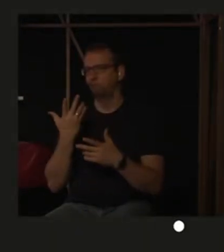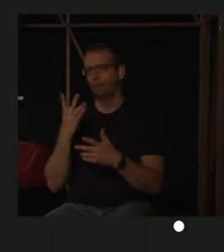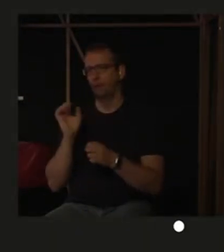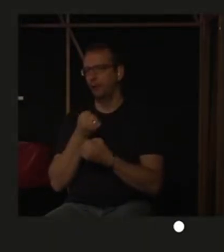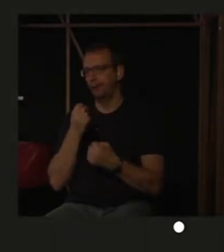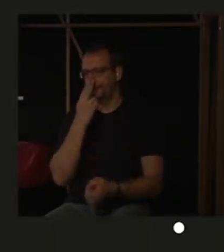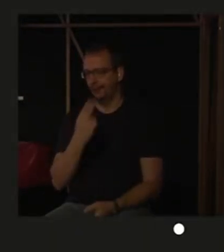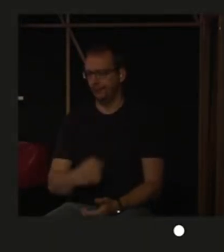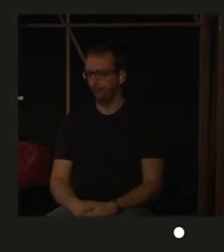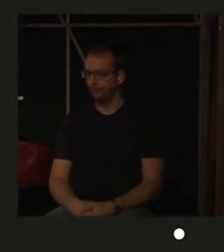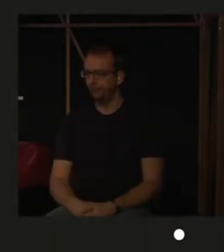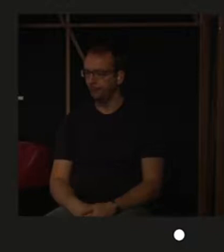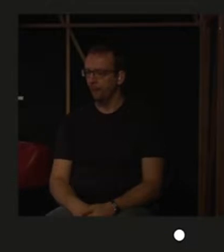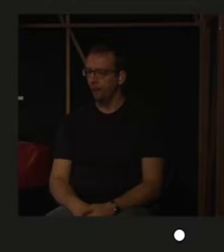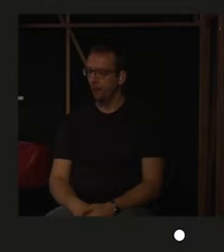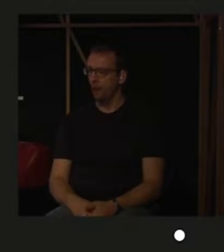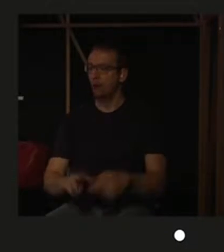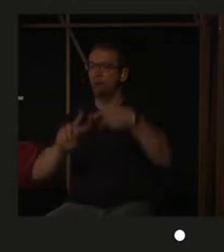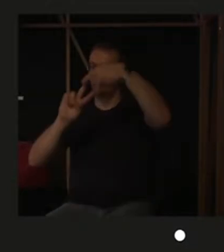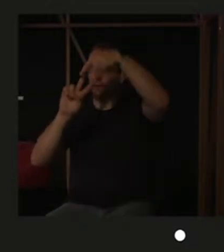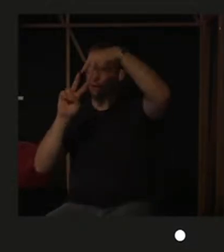one of the world's most common genetic conditions?